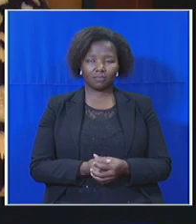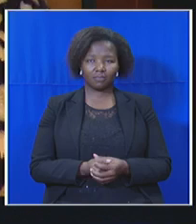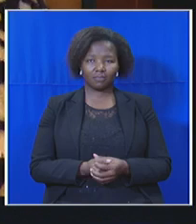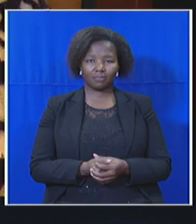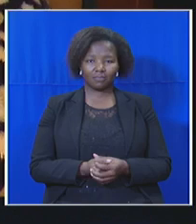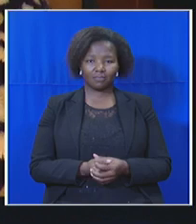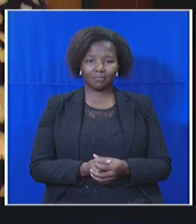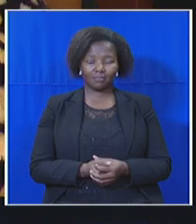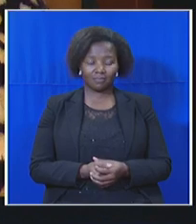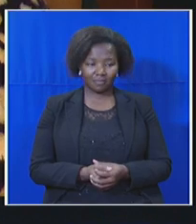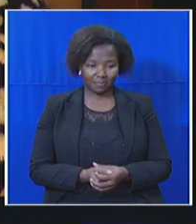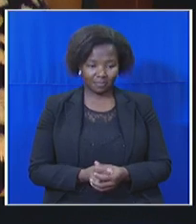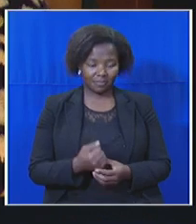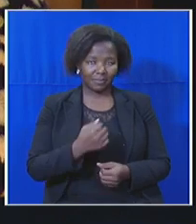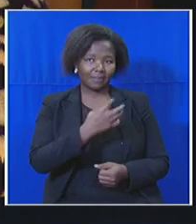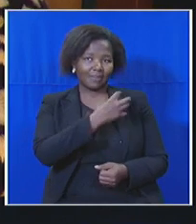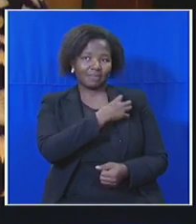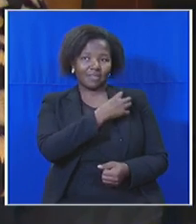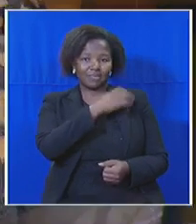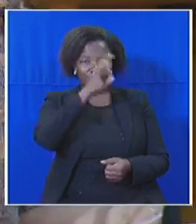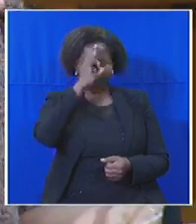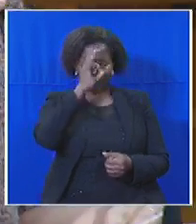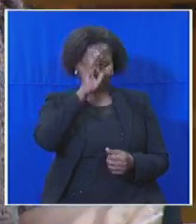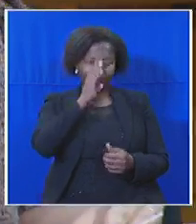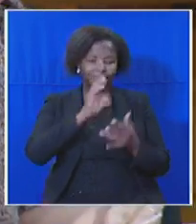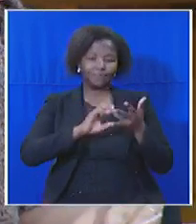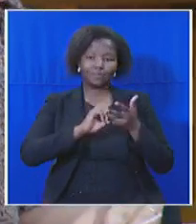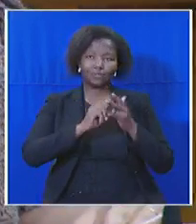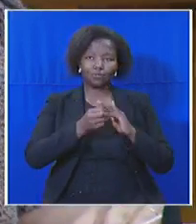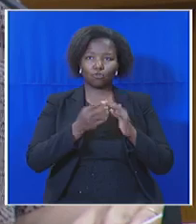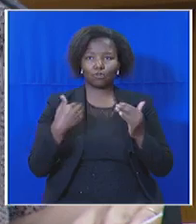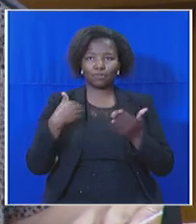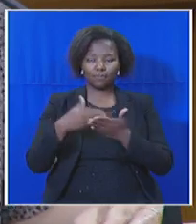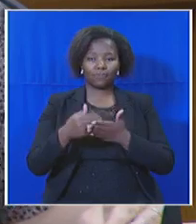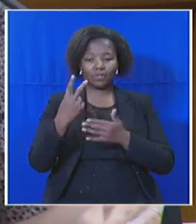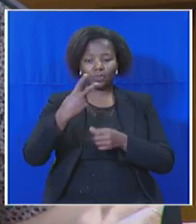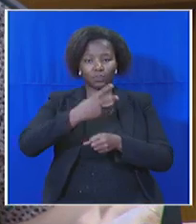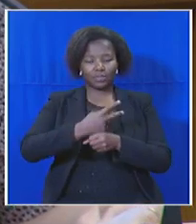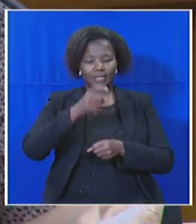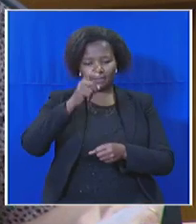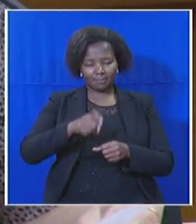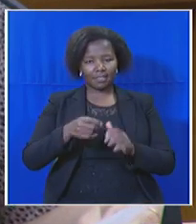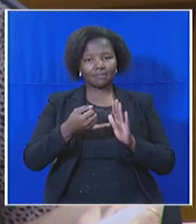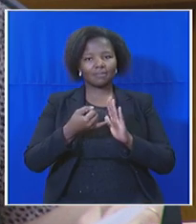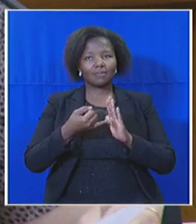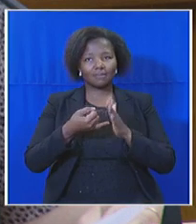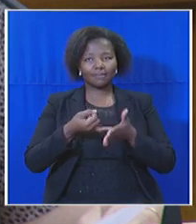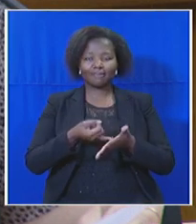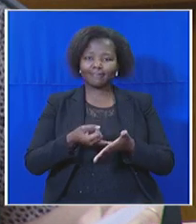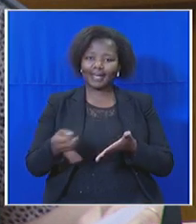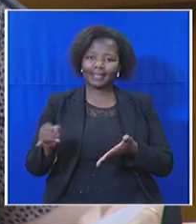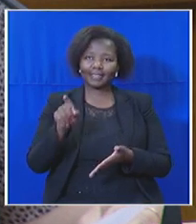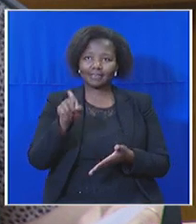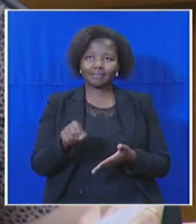The Minister of Police tried time and again over the past 2 days to have this debate cancelled, the debate to honour South Africa's murdered